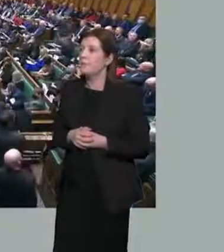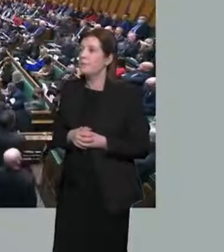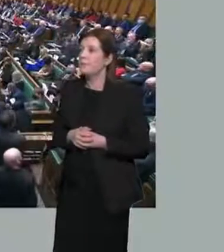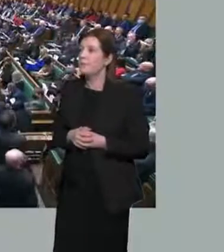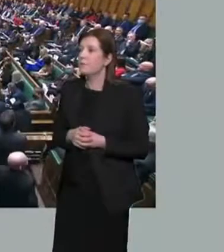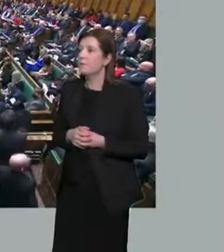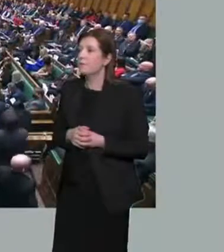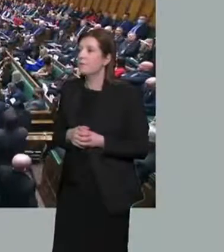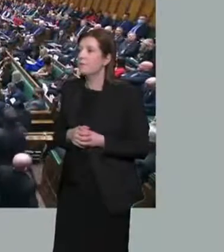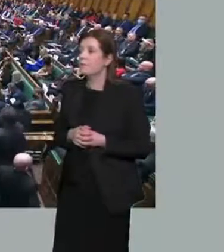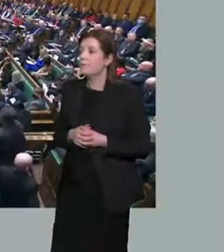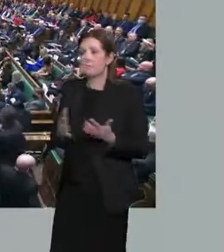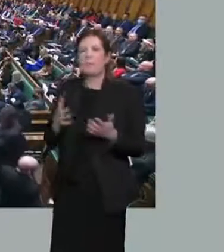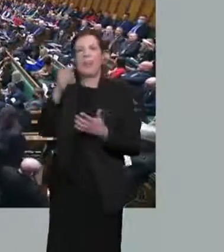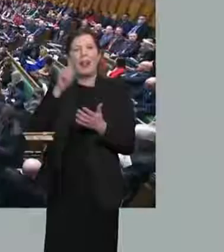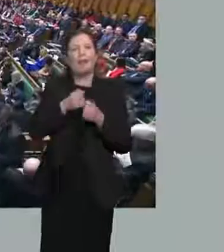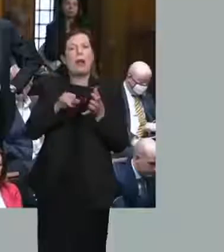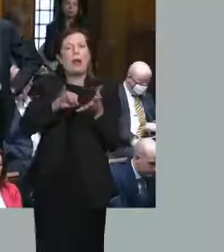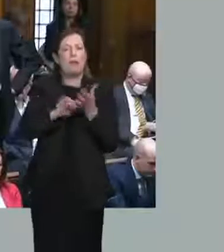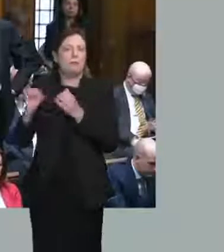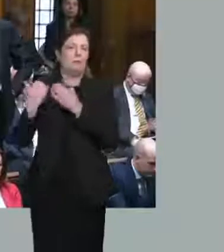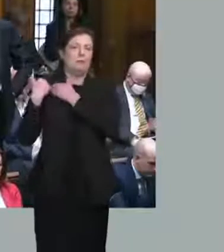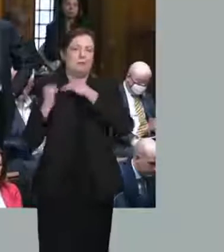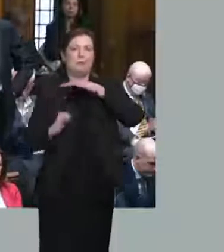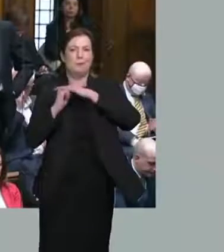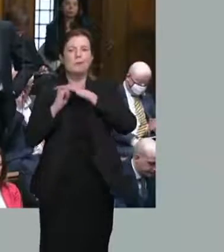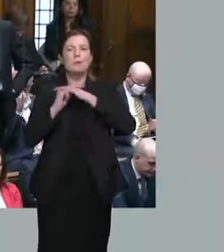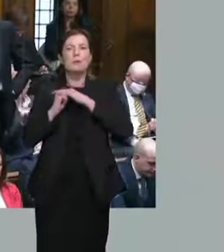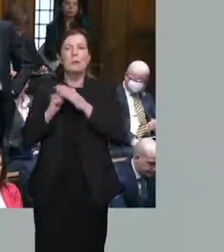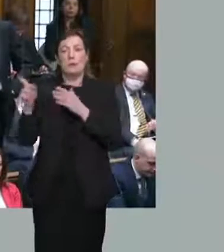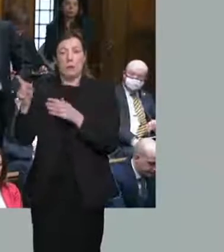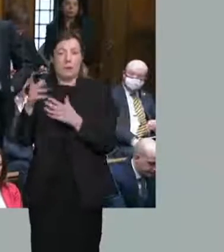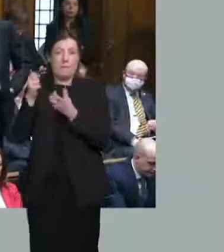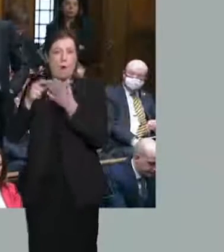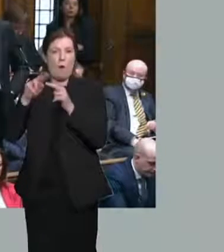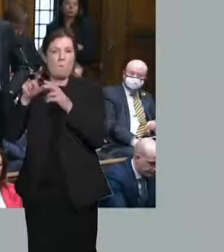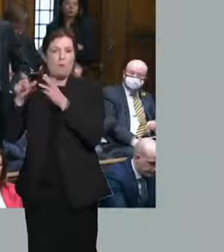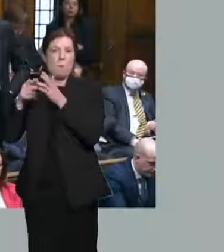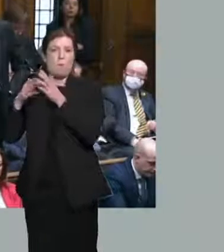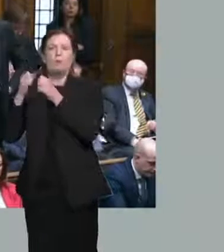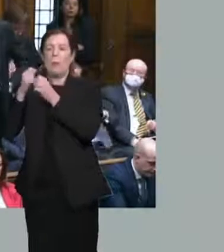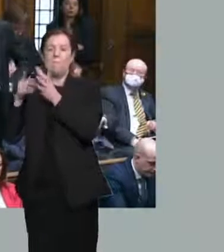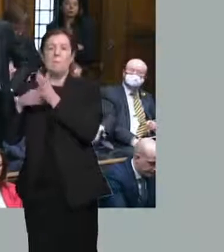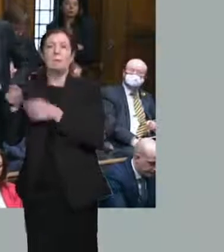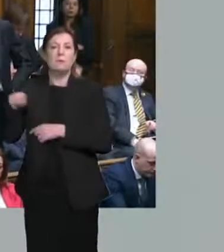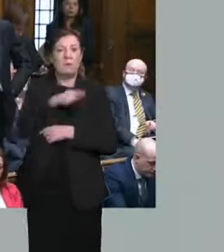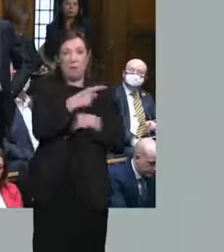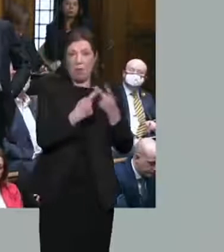can cap rising gas and electricity bills, other fuels such as heating oil, LPG and solid fuel remain unregulated.